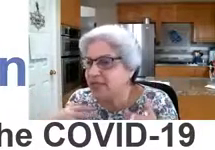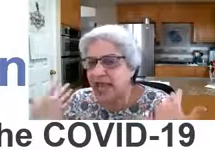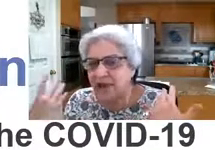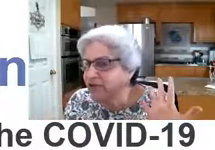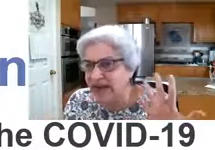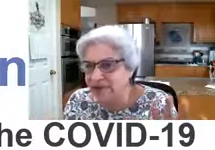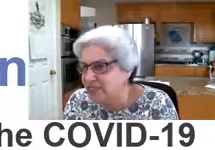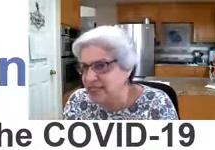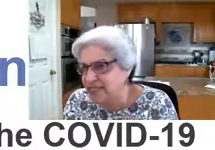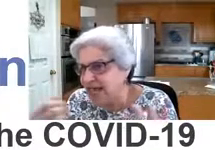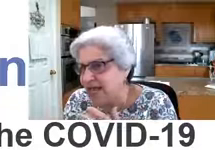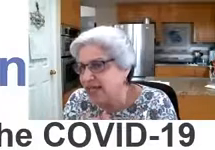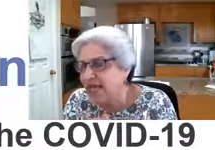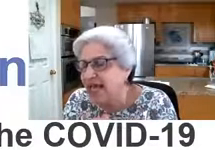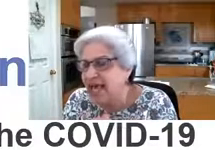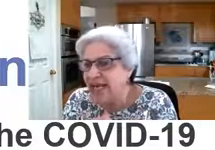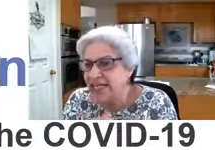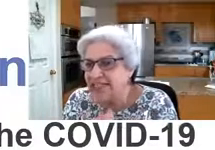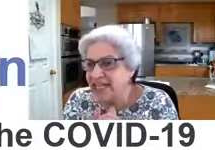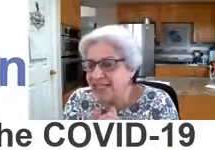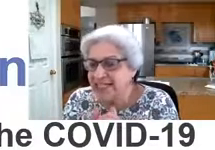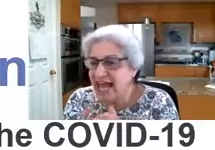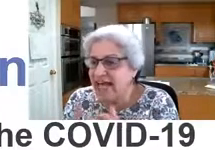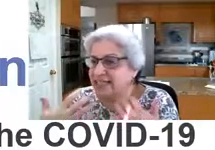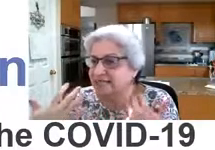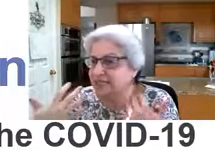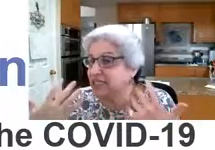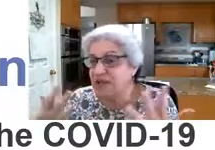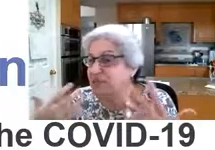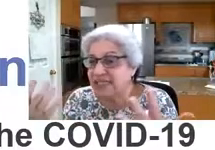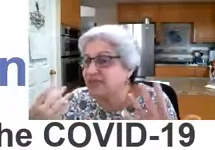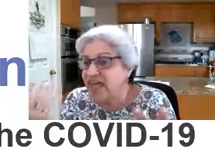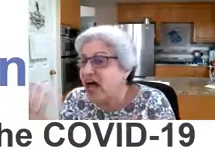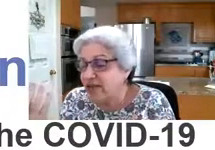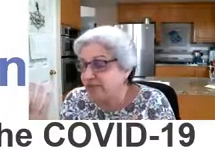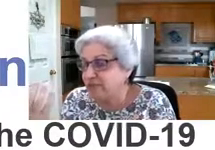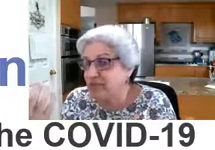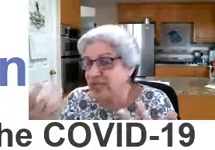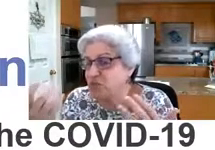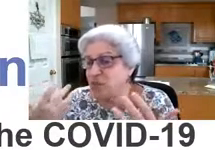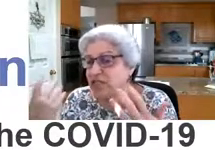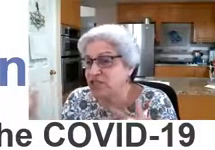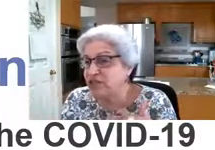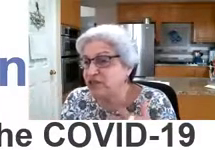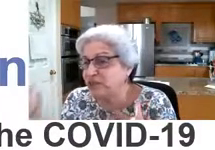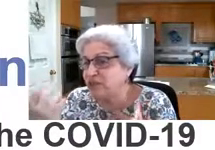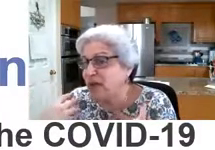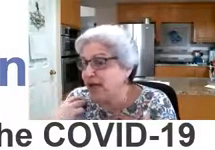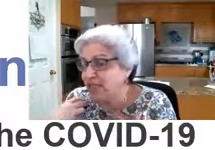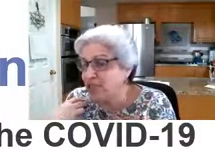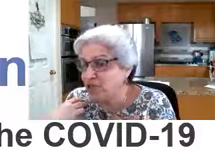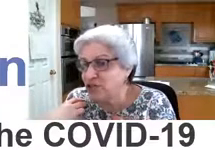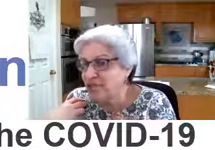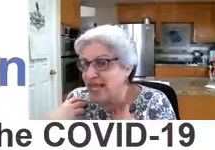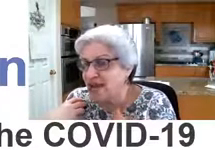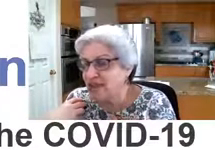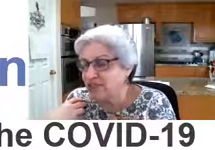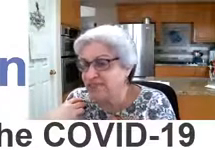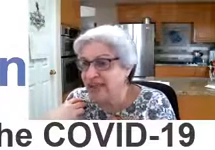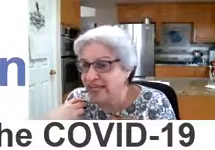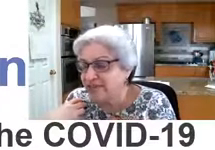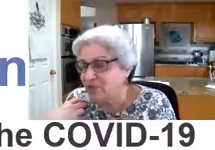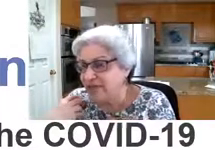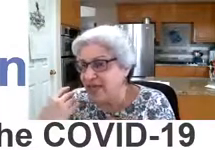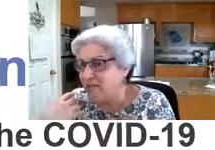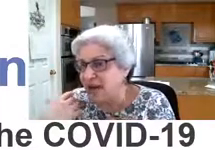but every virus does that. And it does that to keep itself alive, because once your body learns how